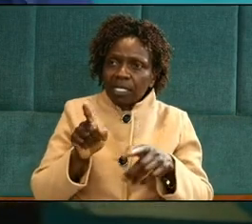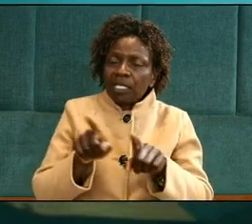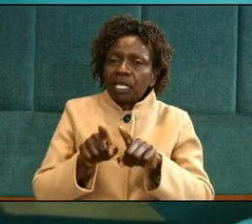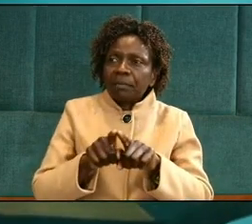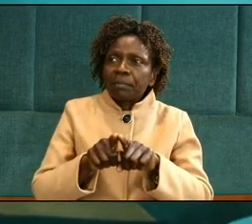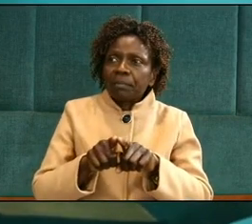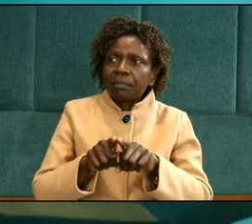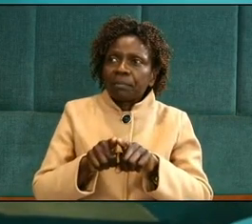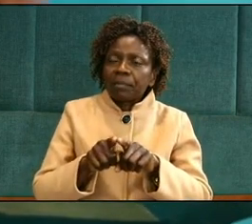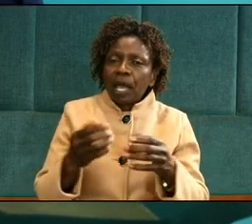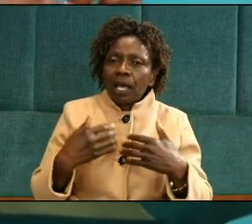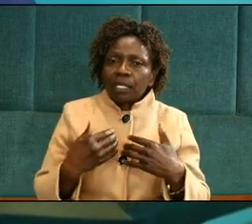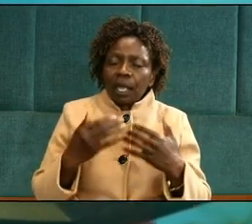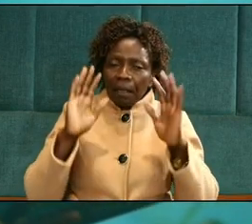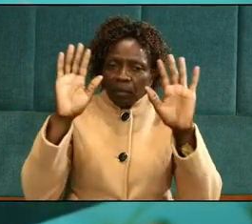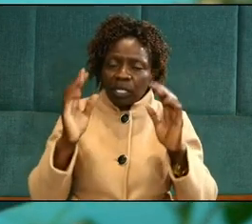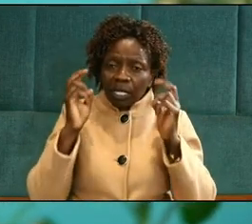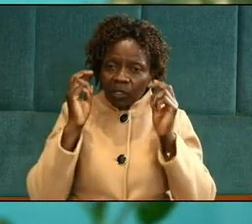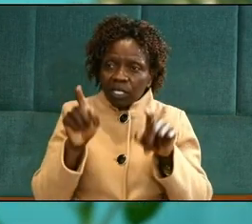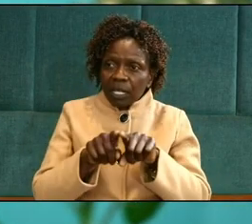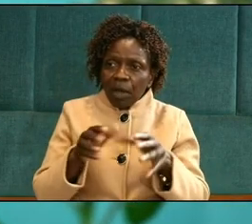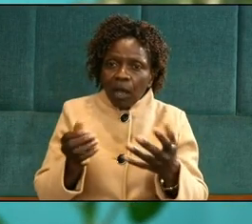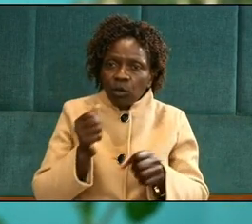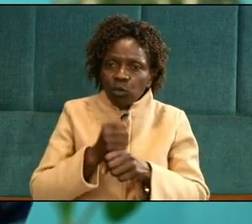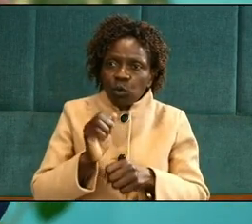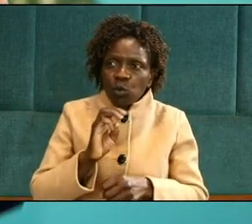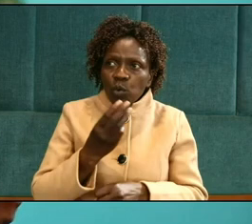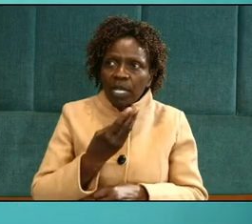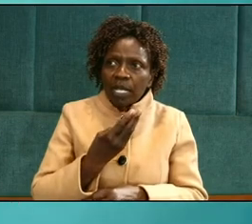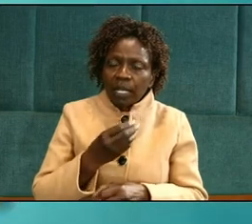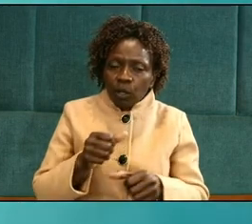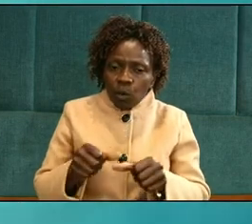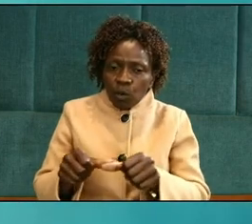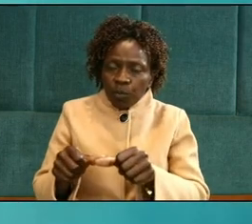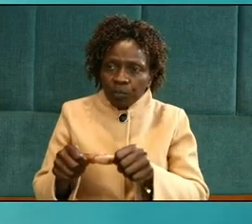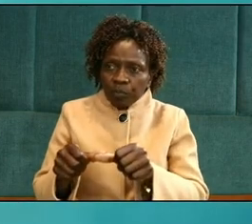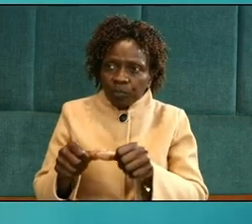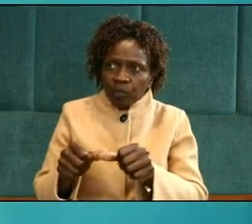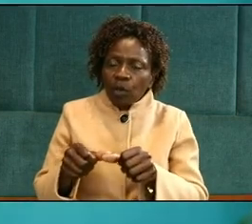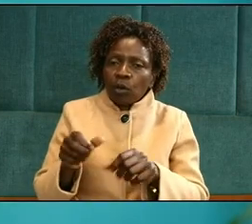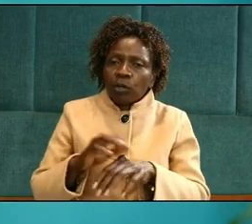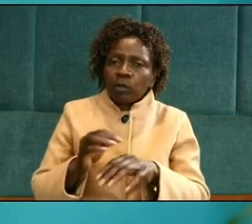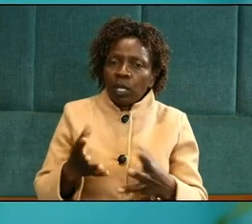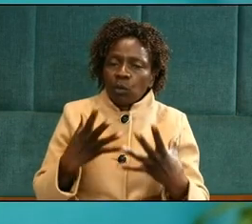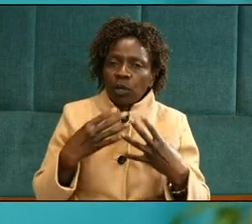entails important issues such as how do we co-own wealth we acquire?